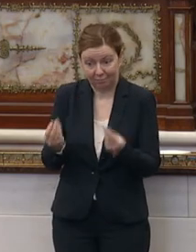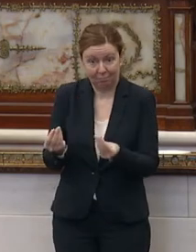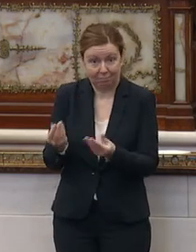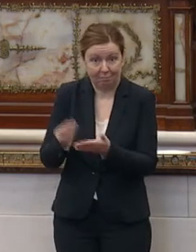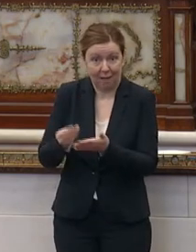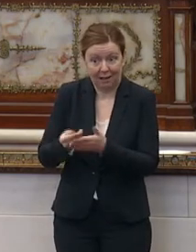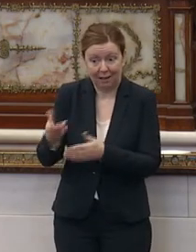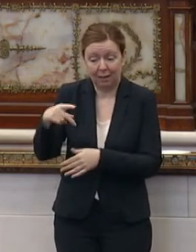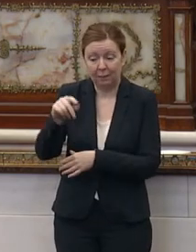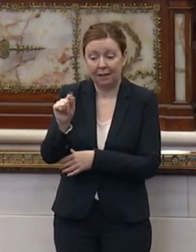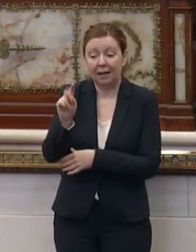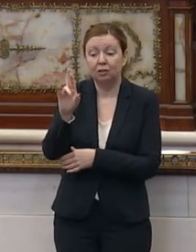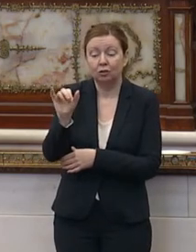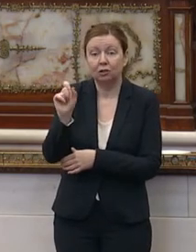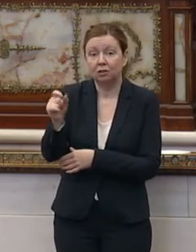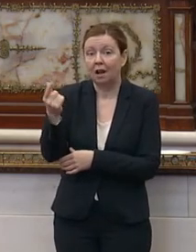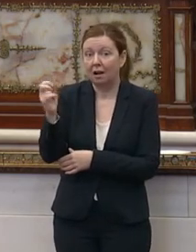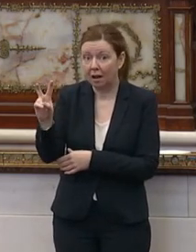at